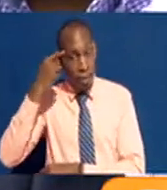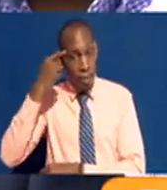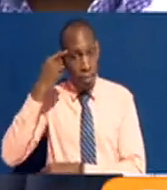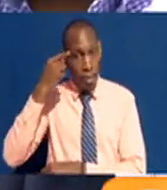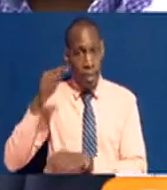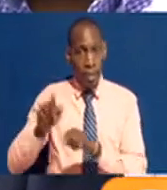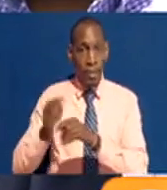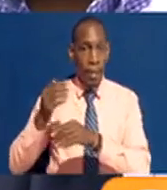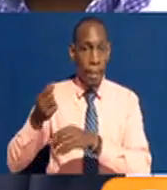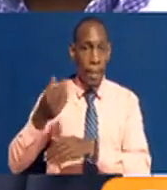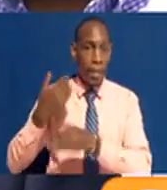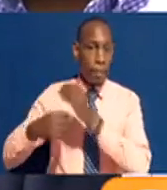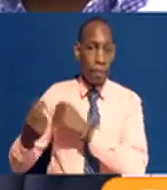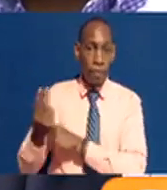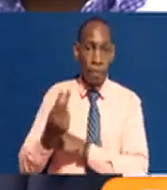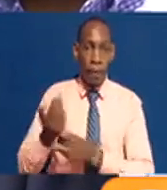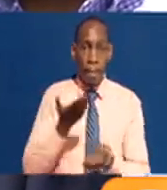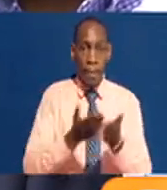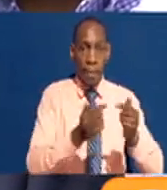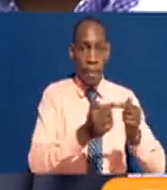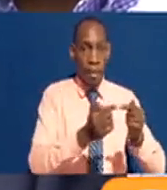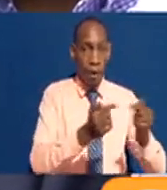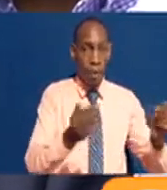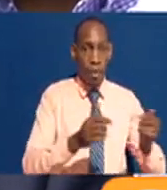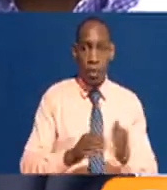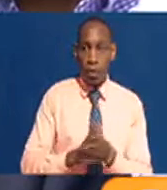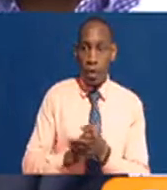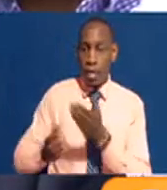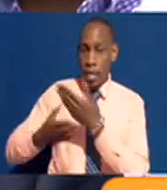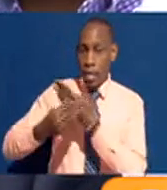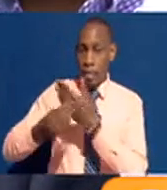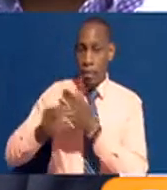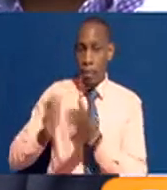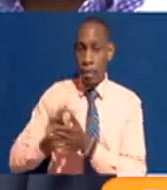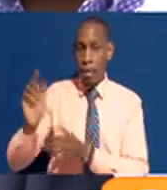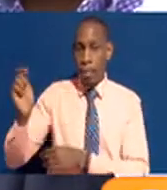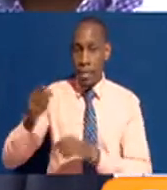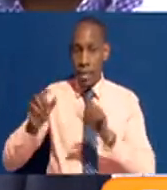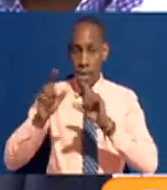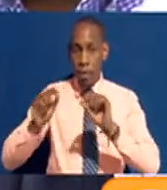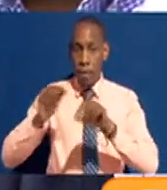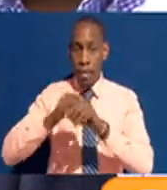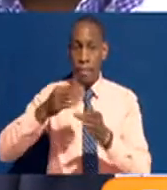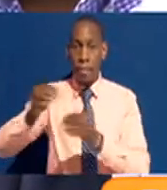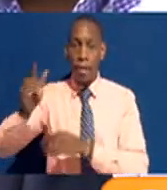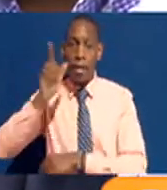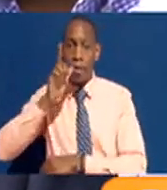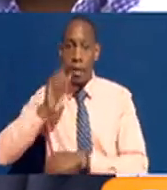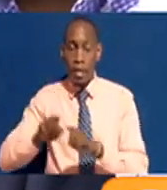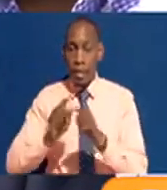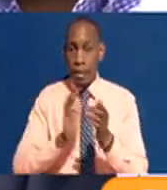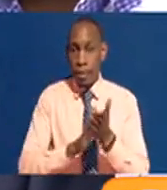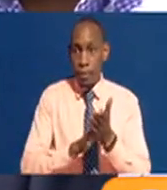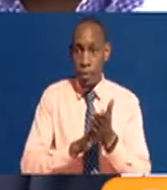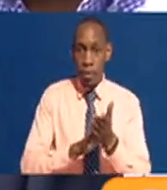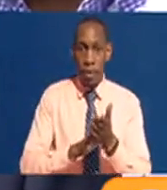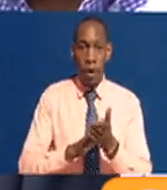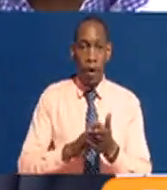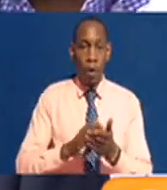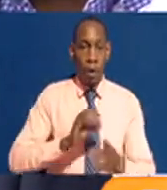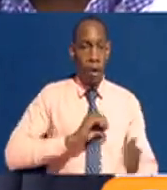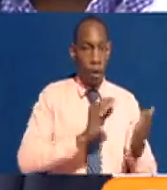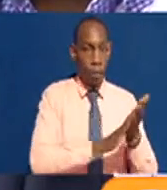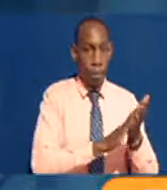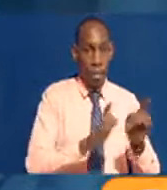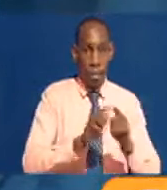February. Probably the opposition has borrowed from what the president said at Chatham House and now propose to have their own proposal,